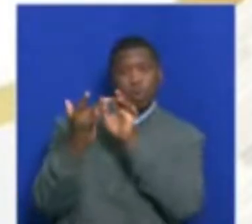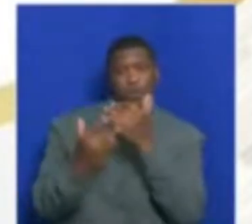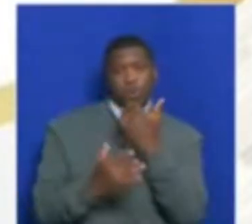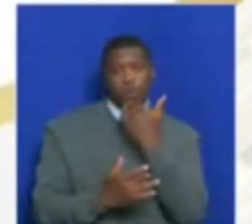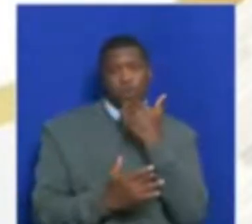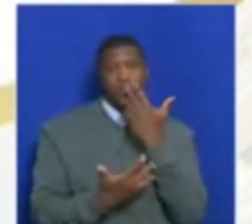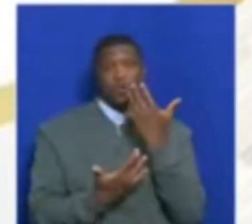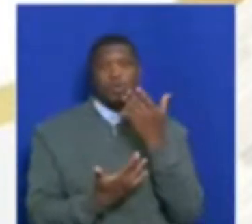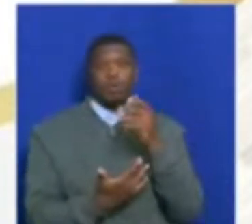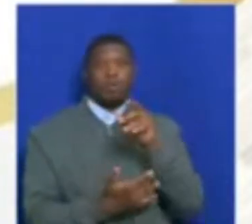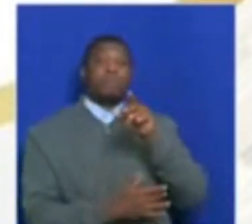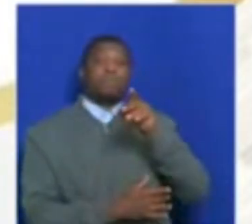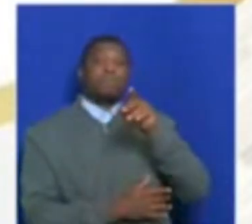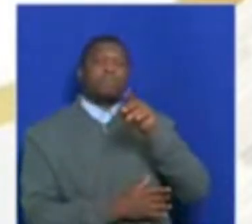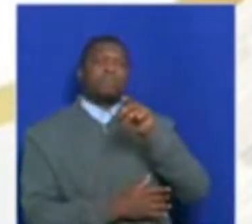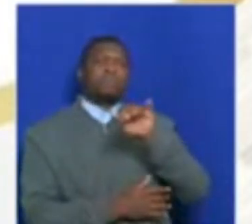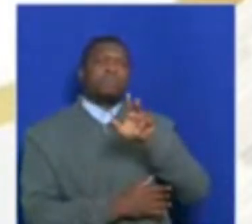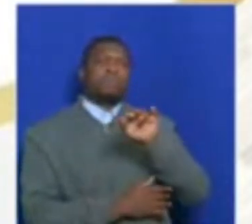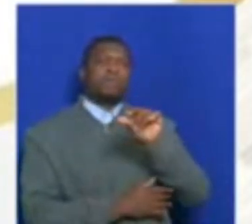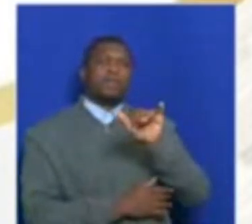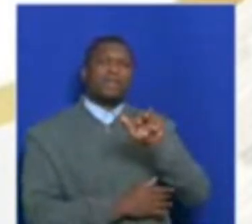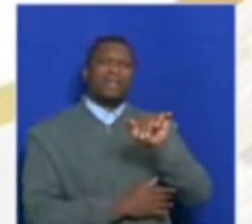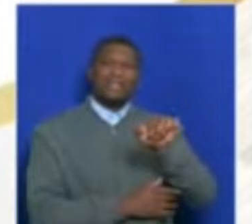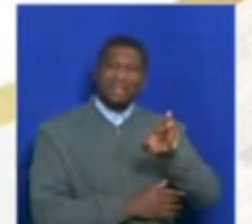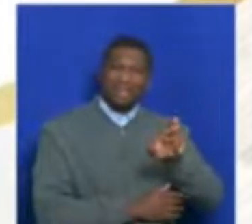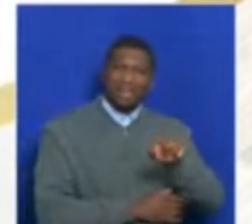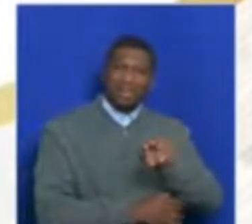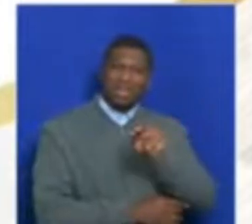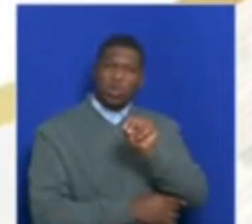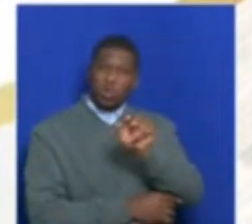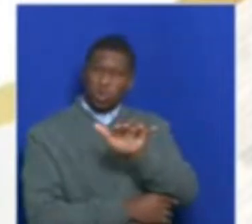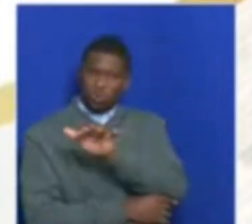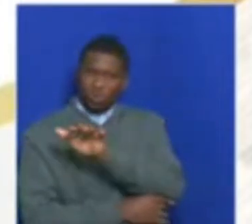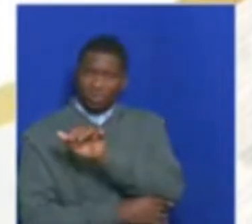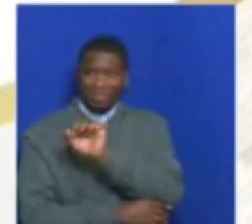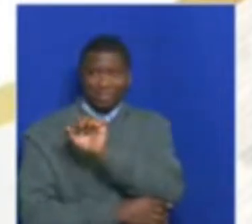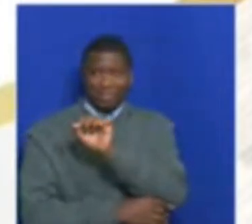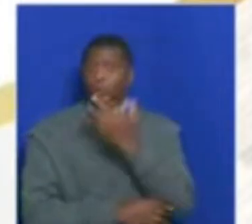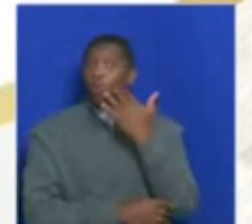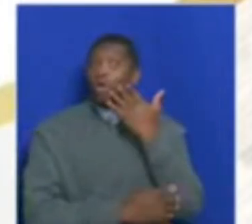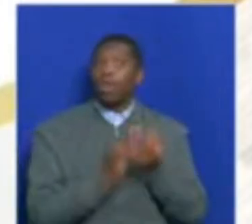indicated that the task team doesn't fall under him. So